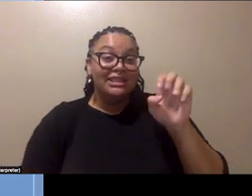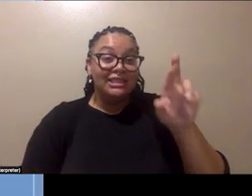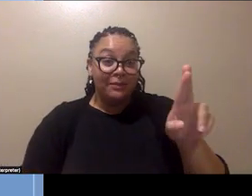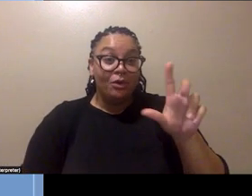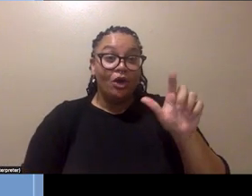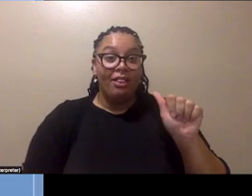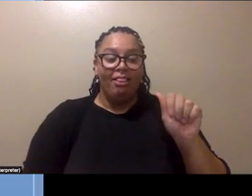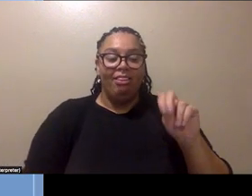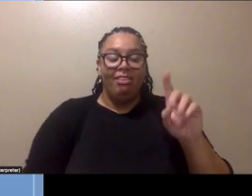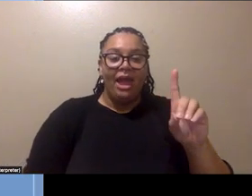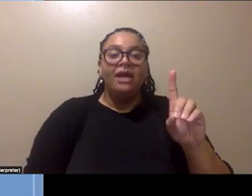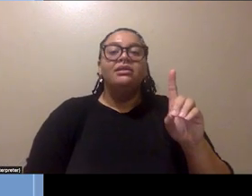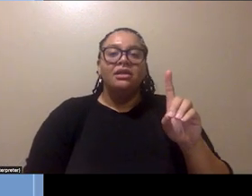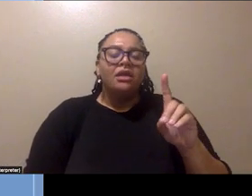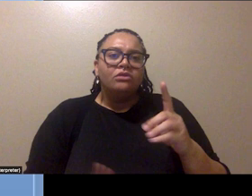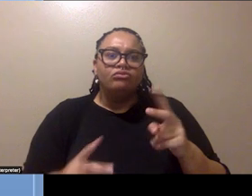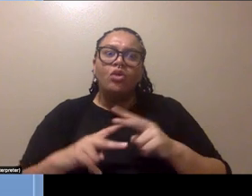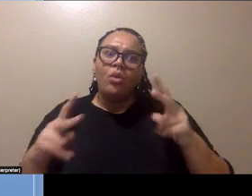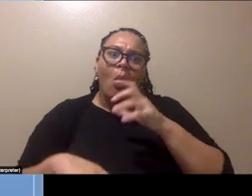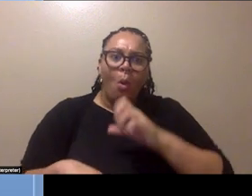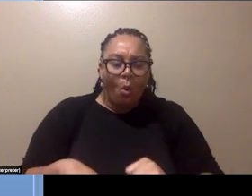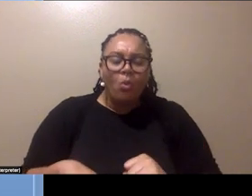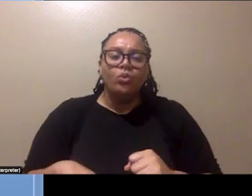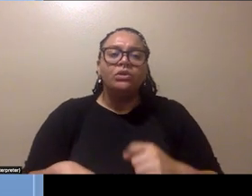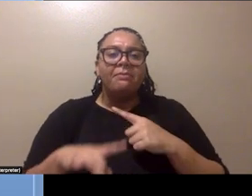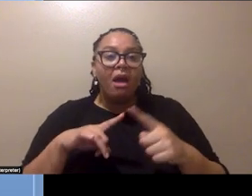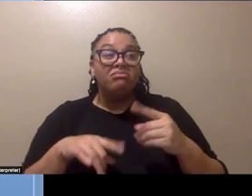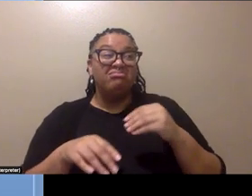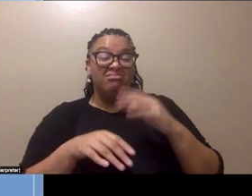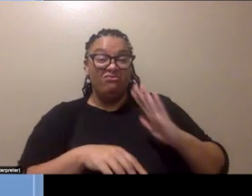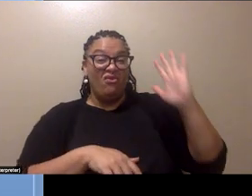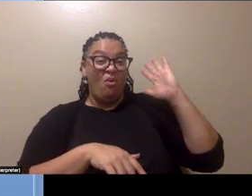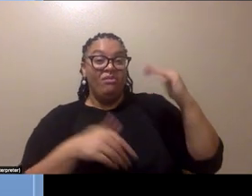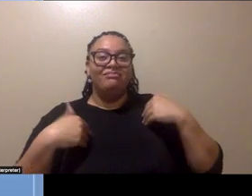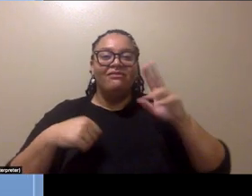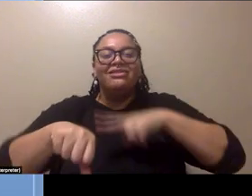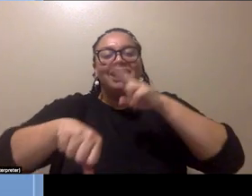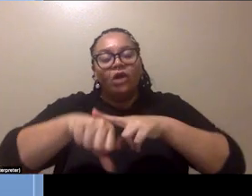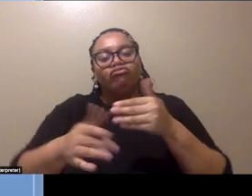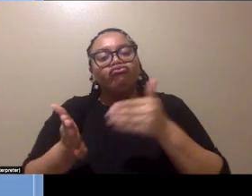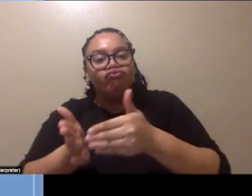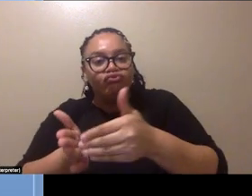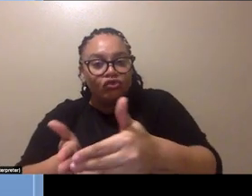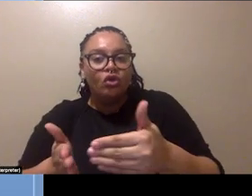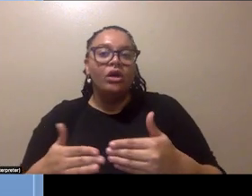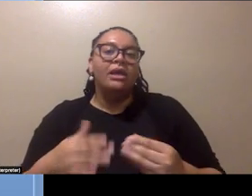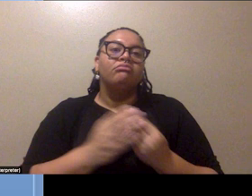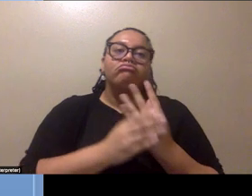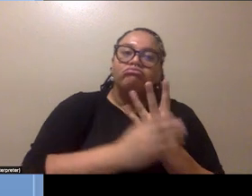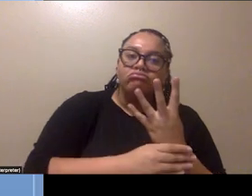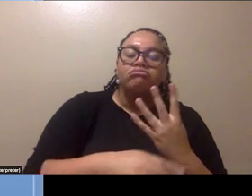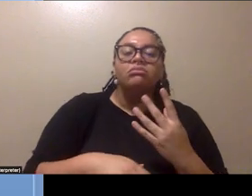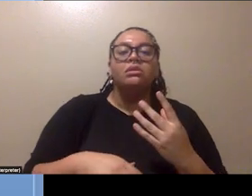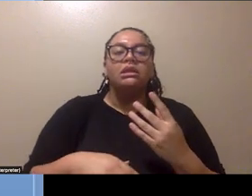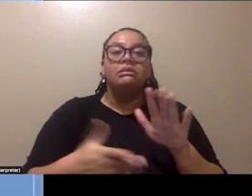that is really a lot of even aged timber. So you don't have like in the old growth forest where you have a lot of naturally occurring